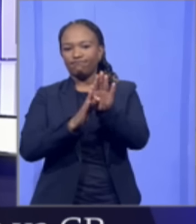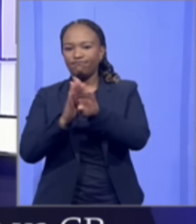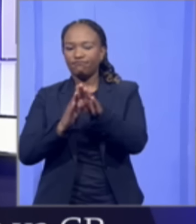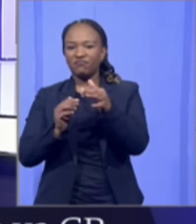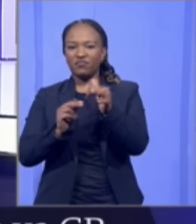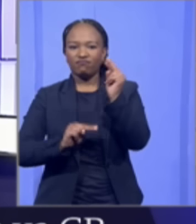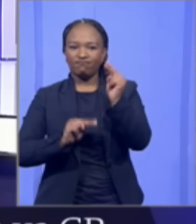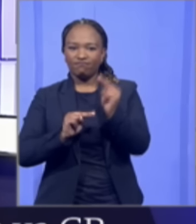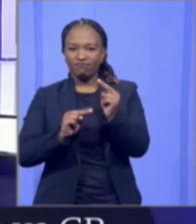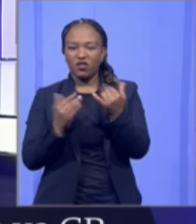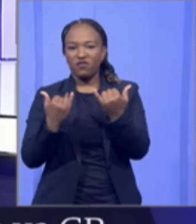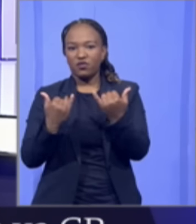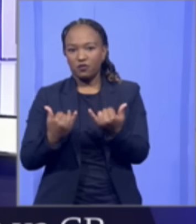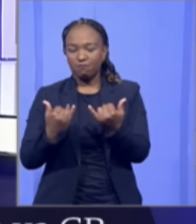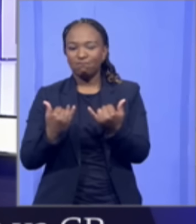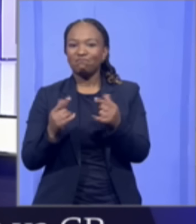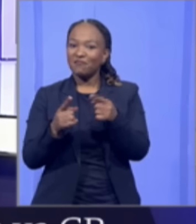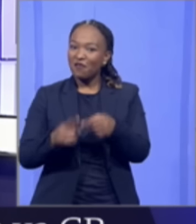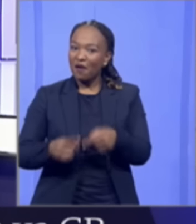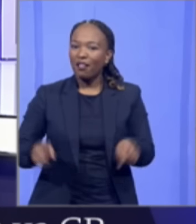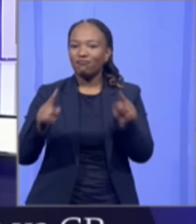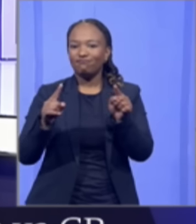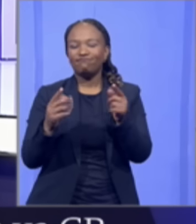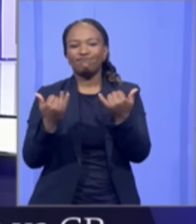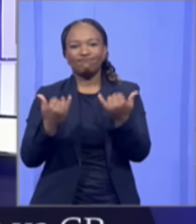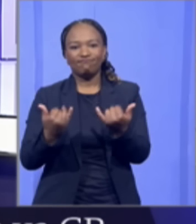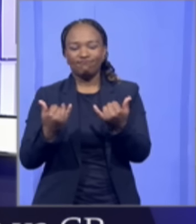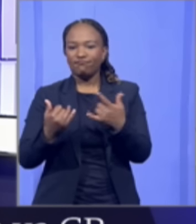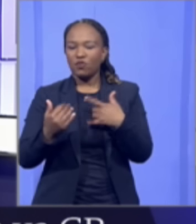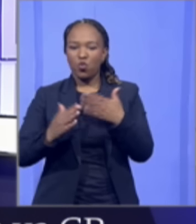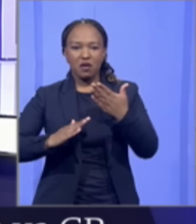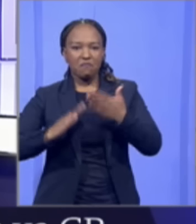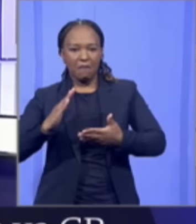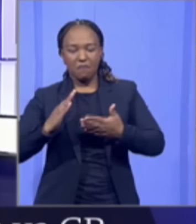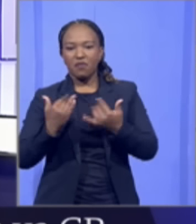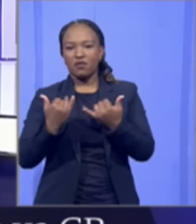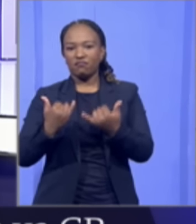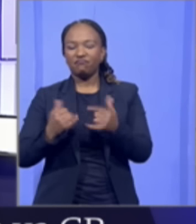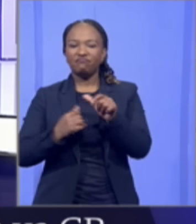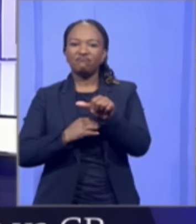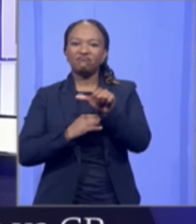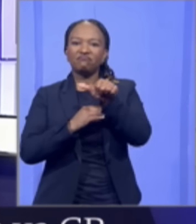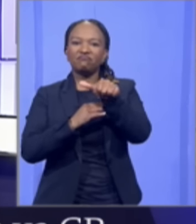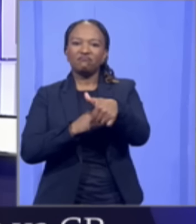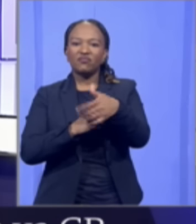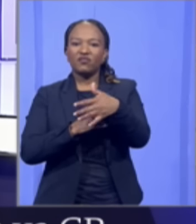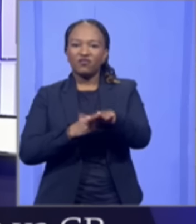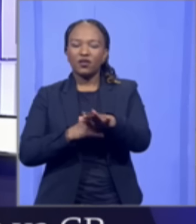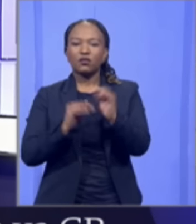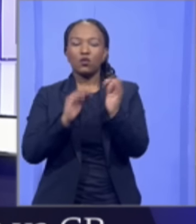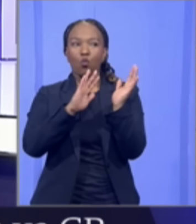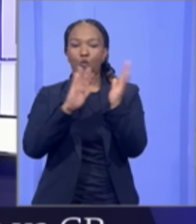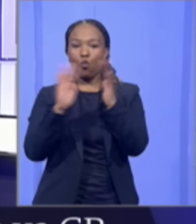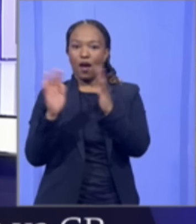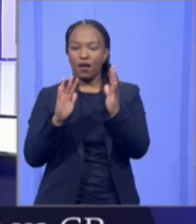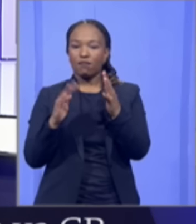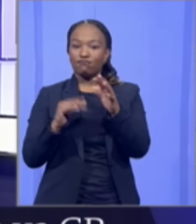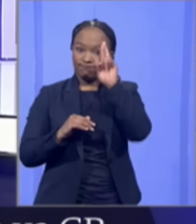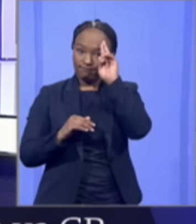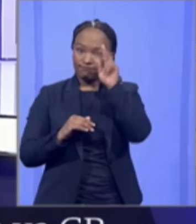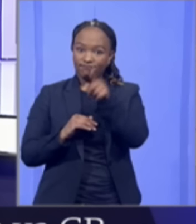tšona bošegong bja lehono ba gešong go rialo ya rena tema re gatile go latela kakanyo ya maemo a boso ga bjale e fela le gopole